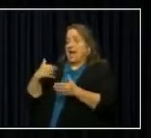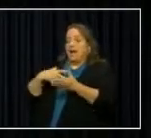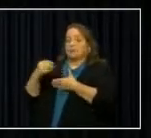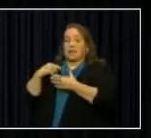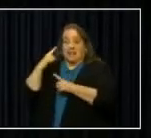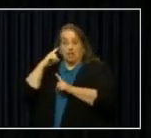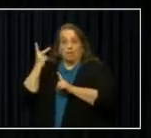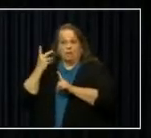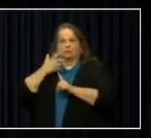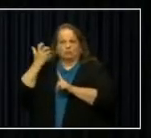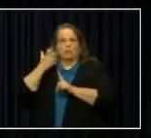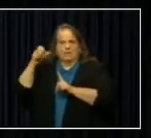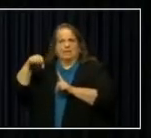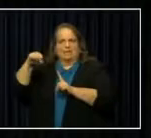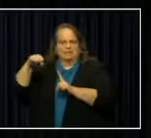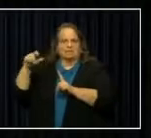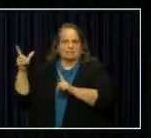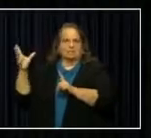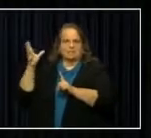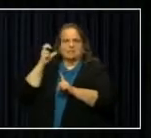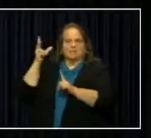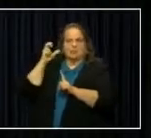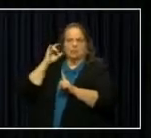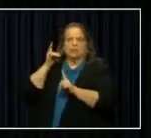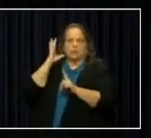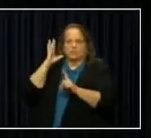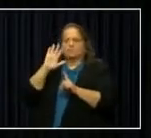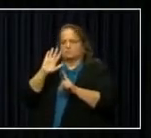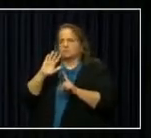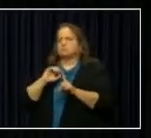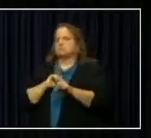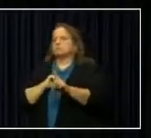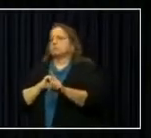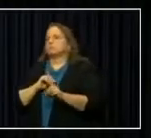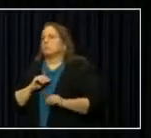it worse. Yeah.